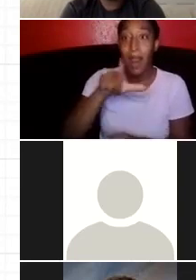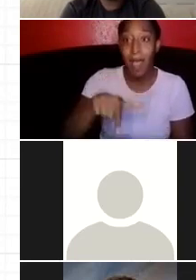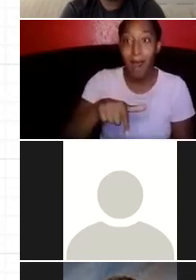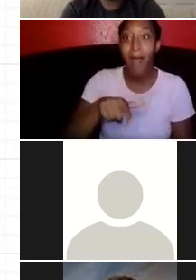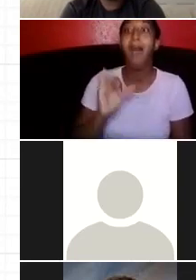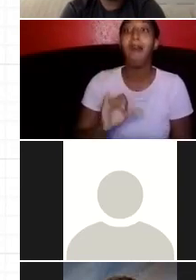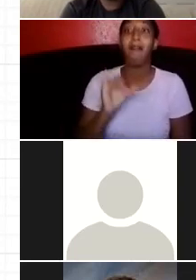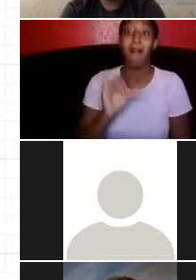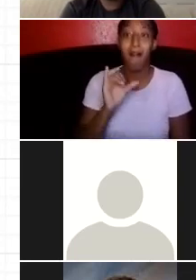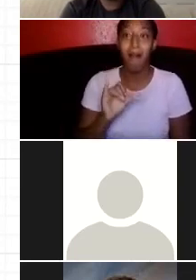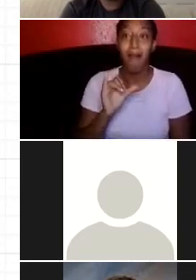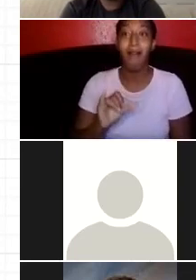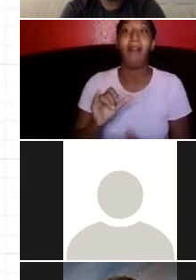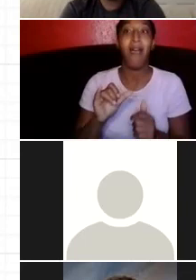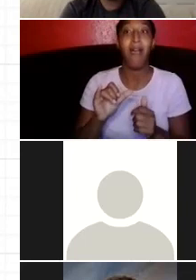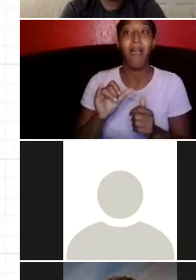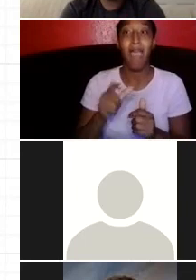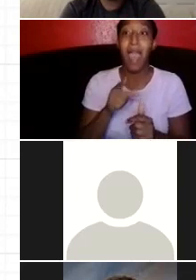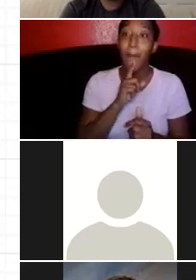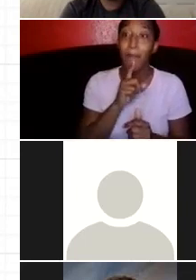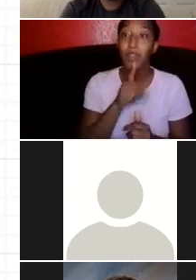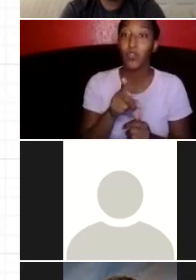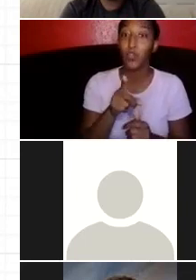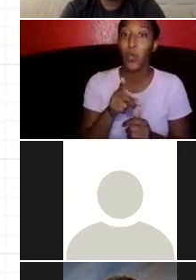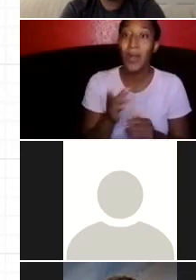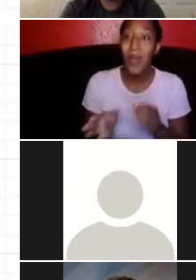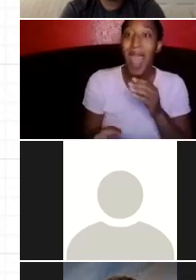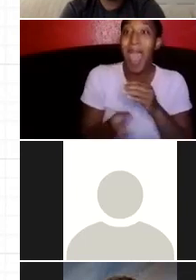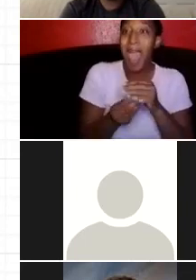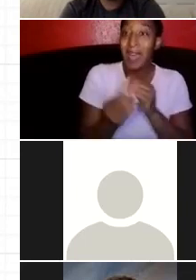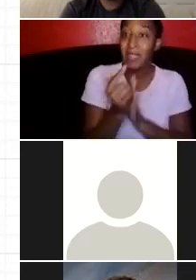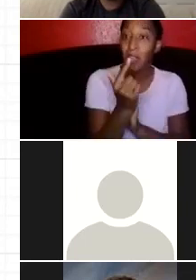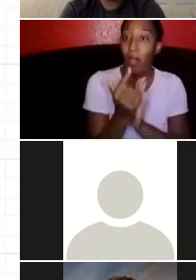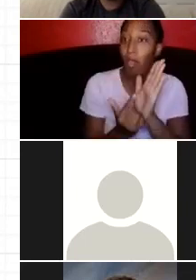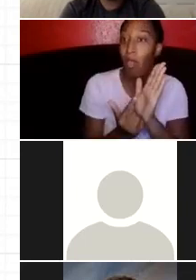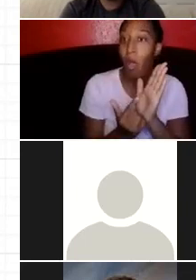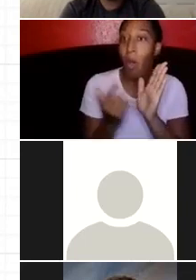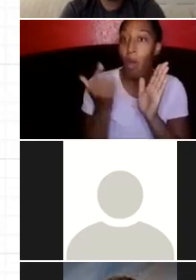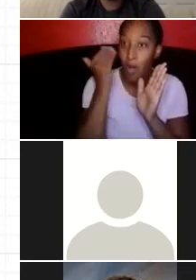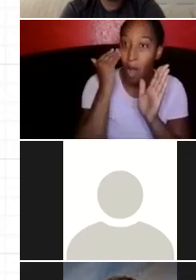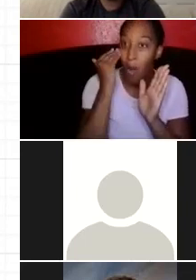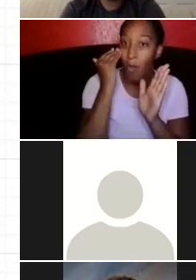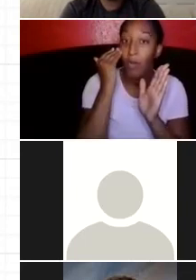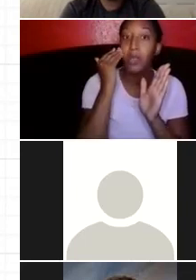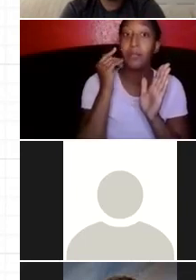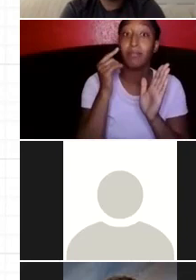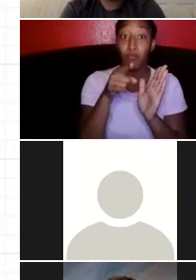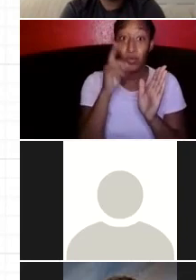Because in fact, watch this trick. If we take